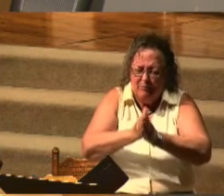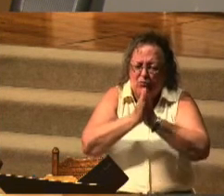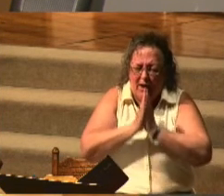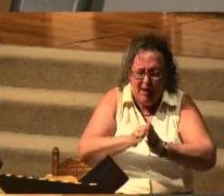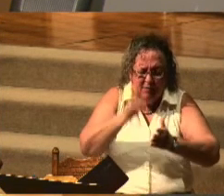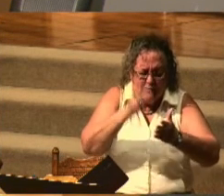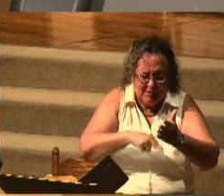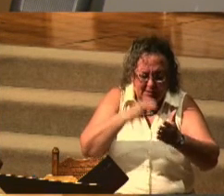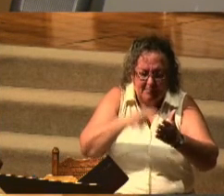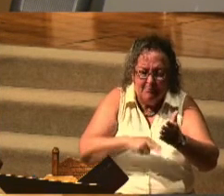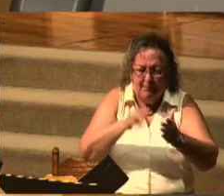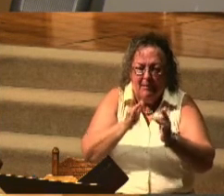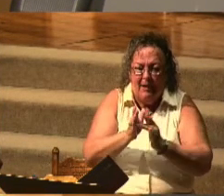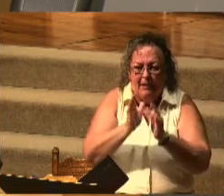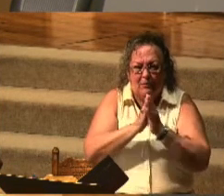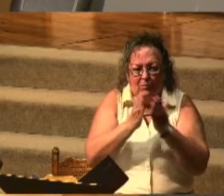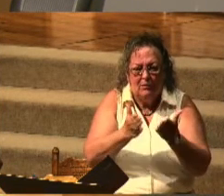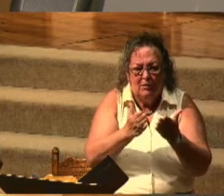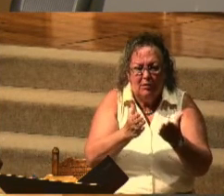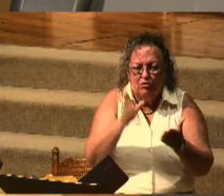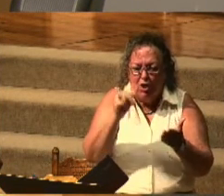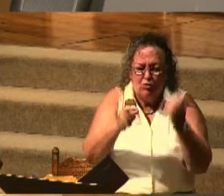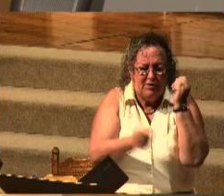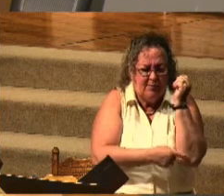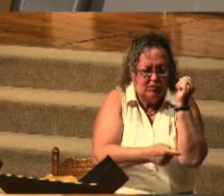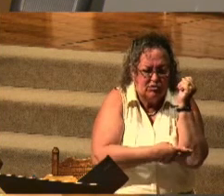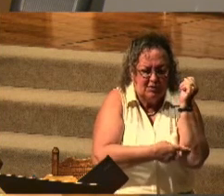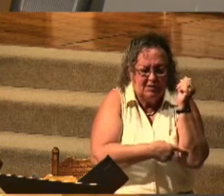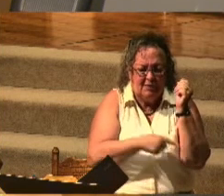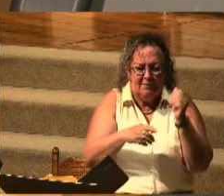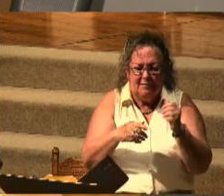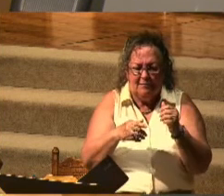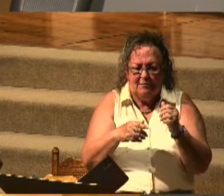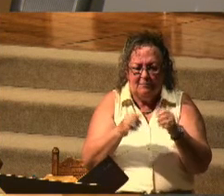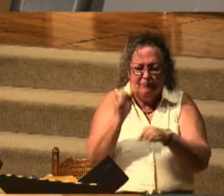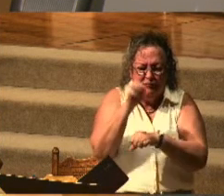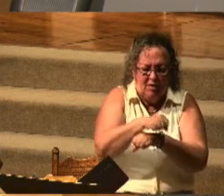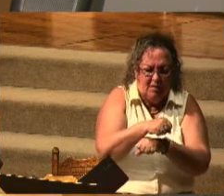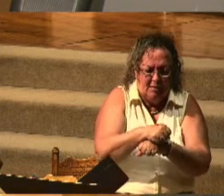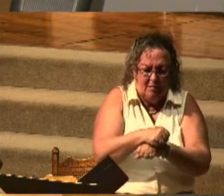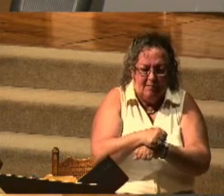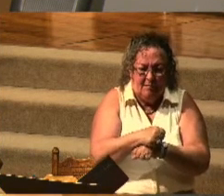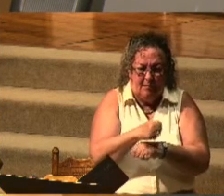scripture. "No temptation has taken me but such as common to man,